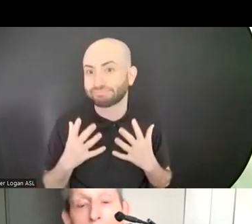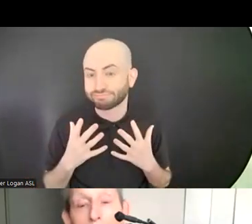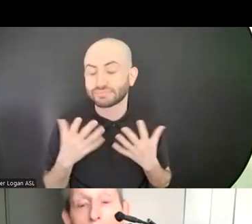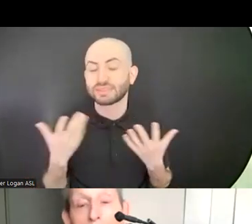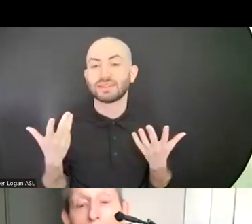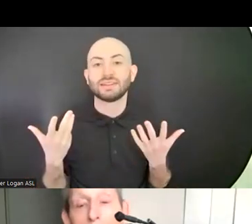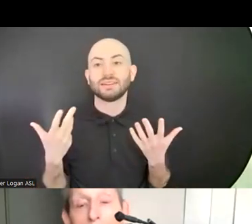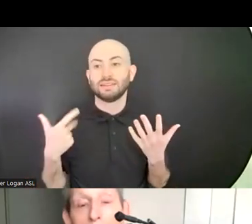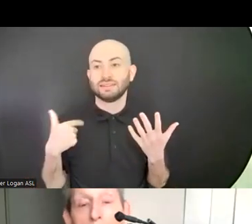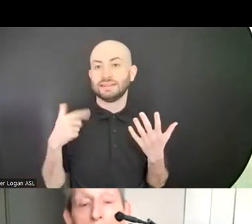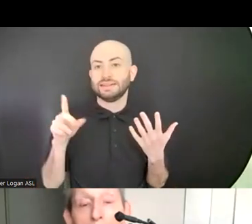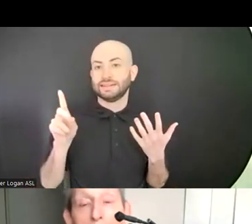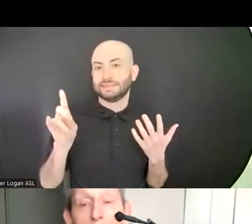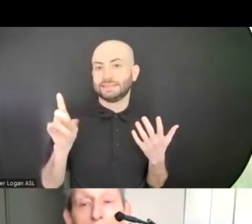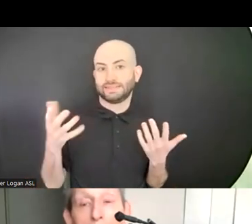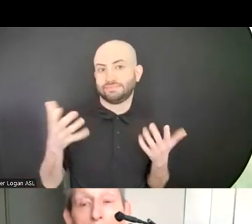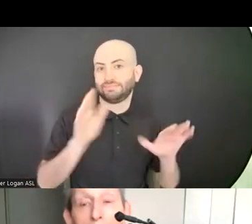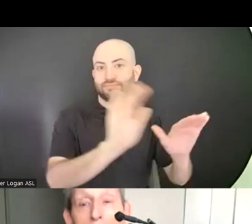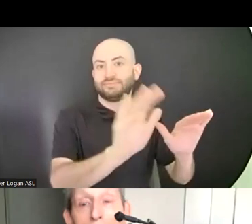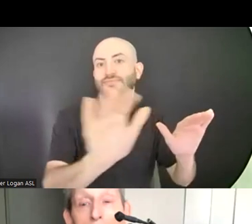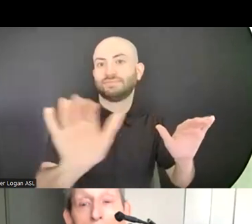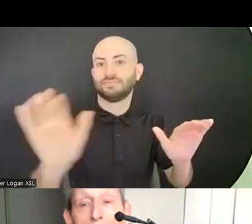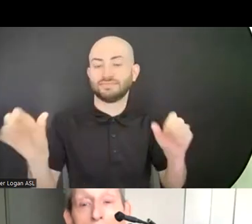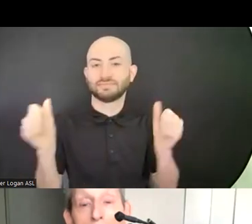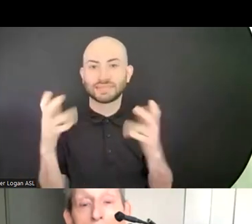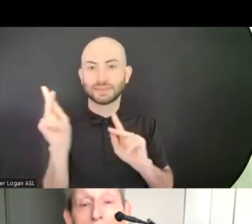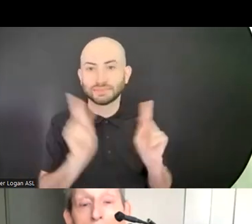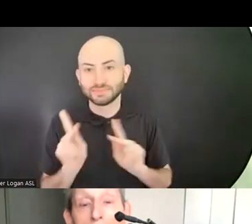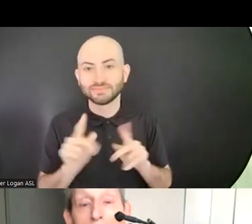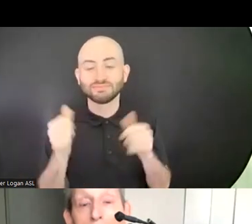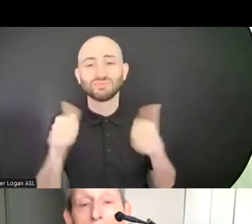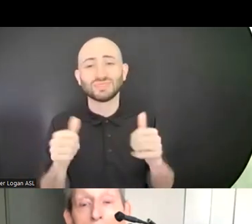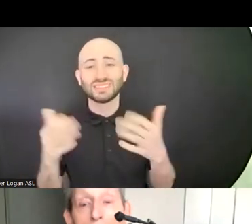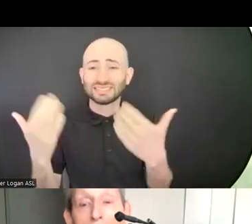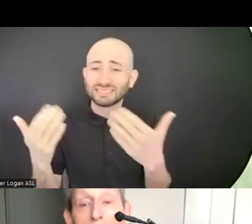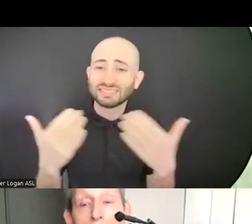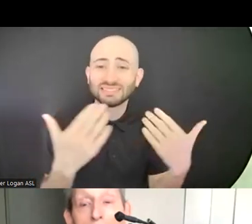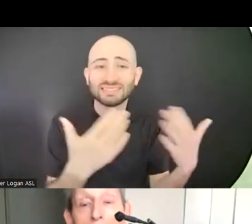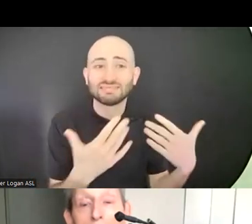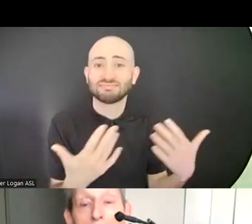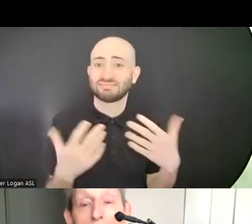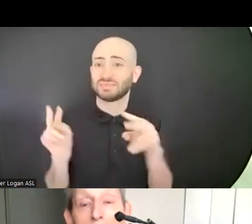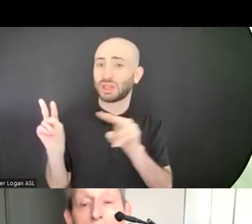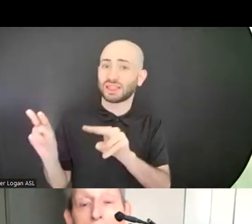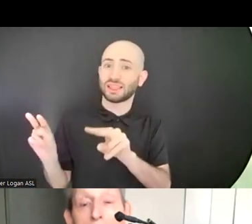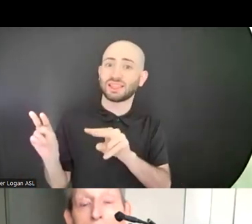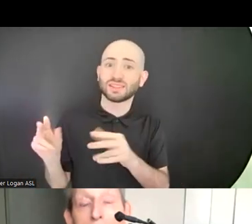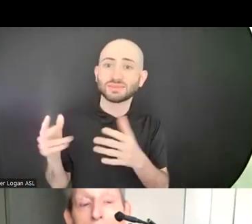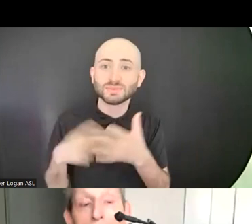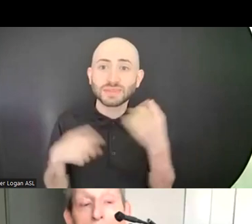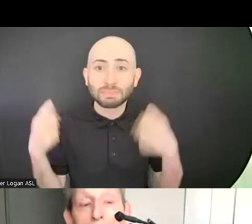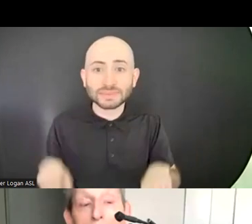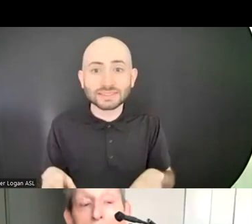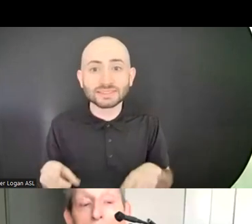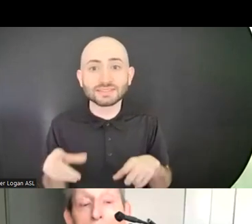um people to try to see how this could be solved and i found out